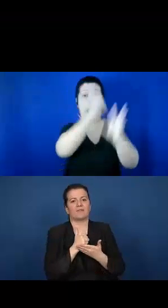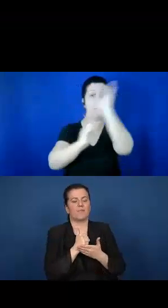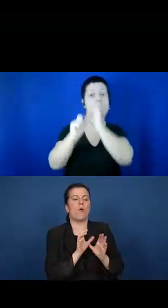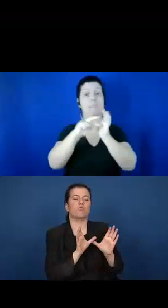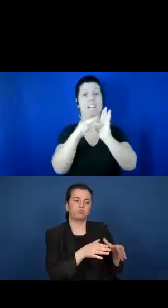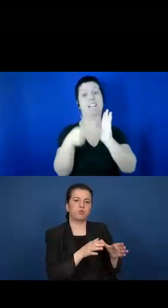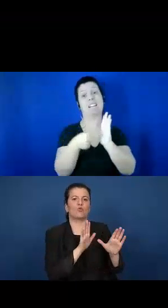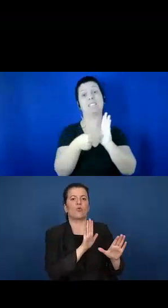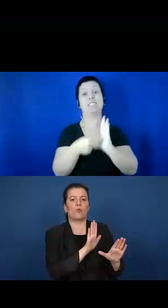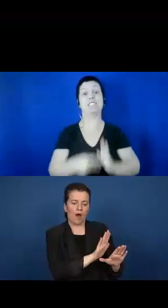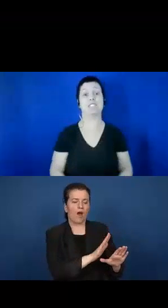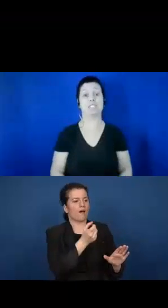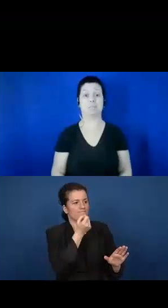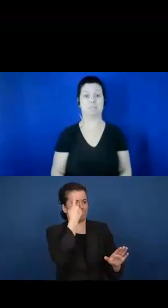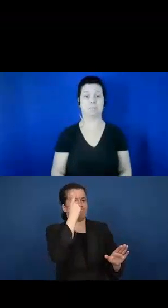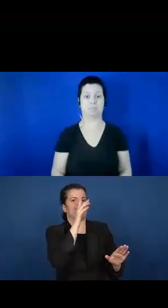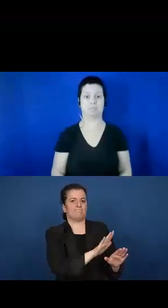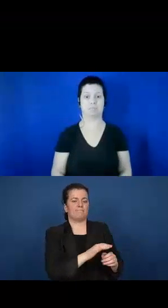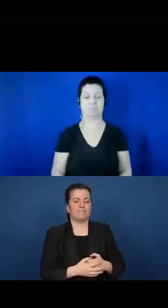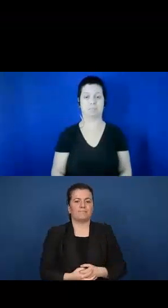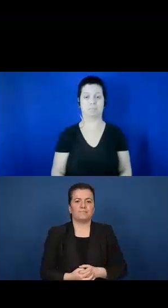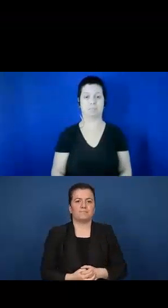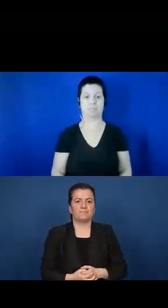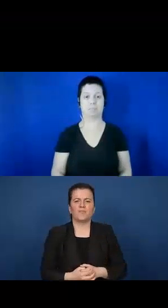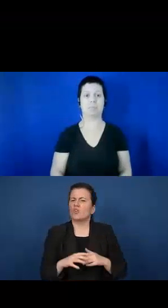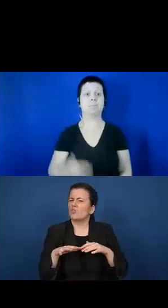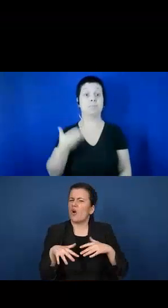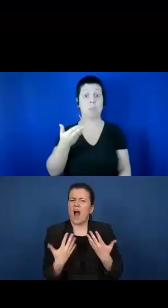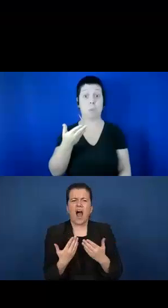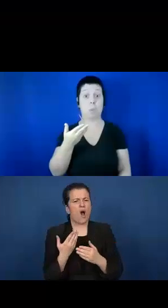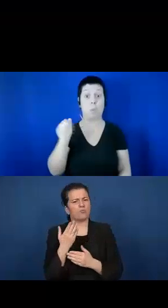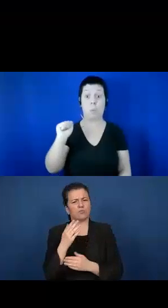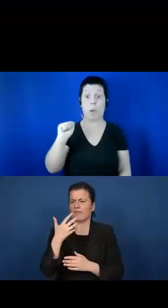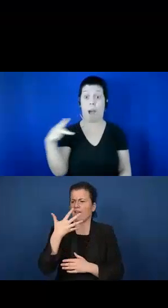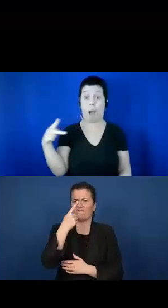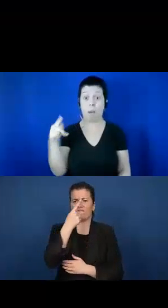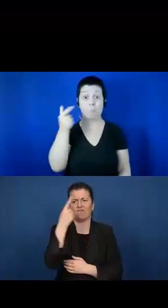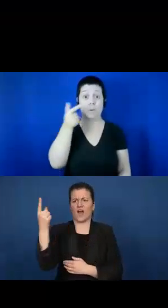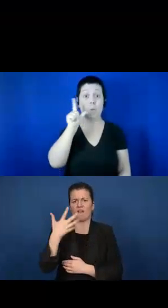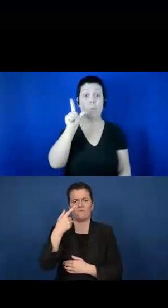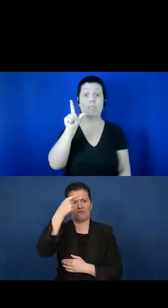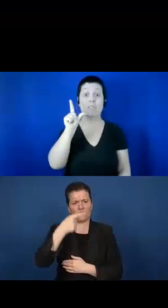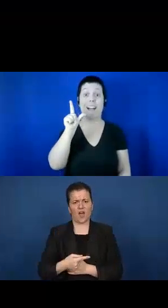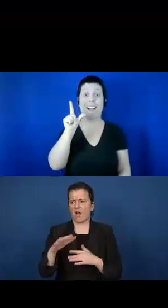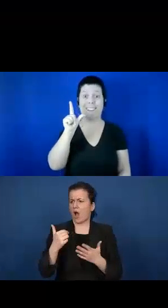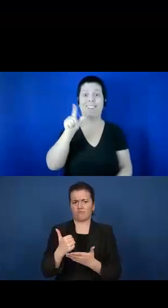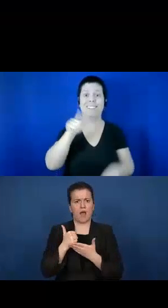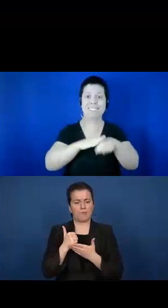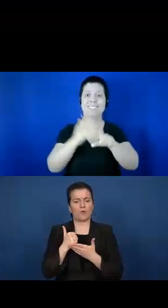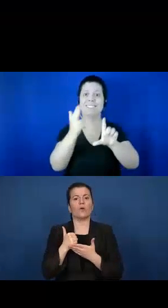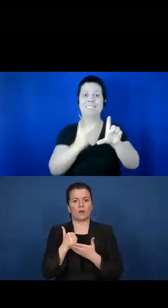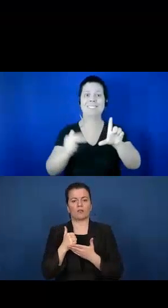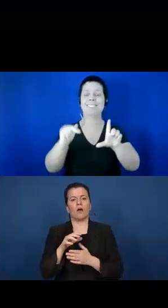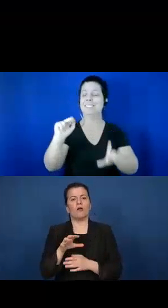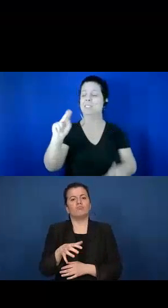So how does this app can help us design such haptograms that require sending